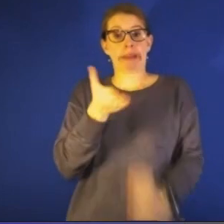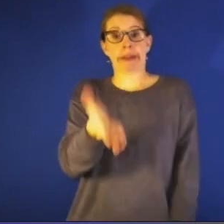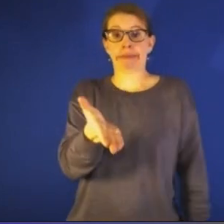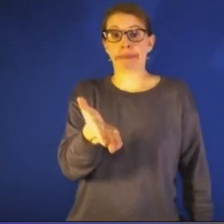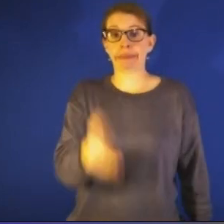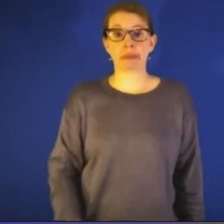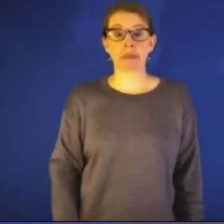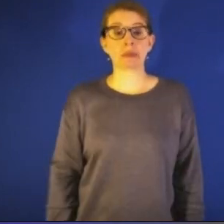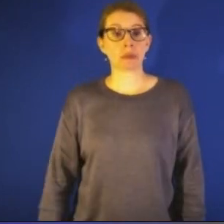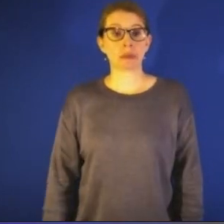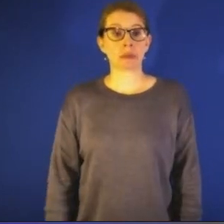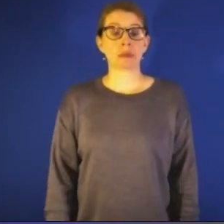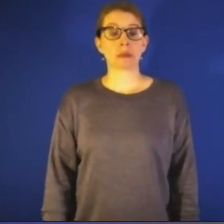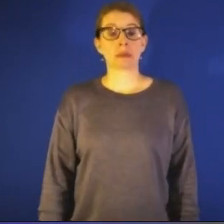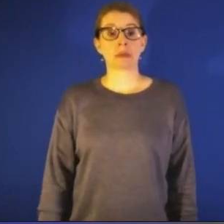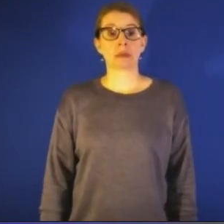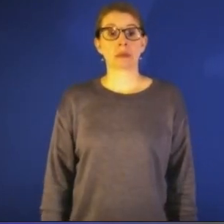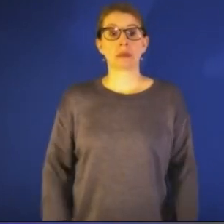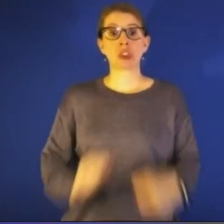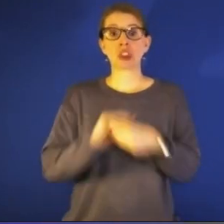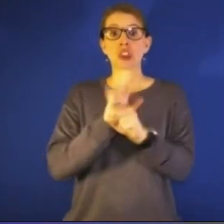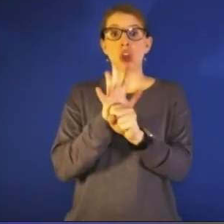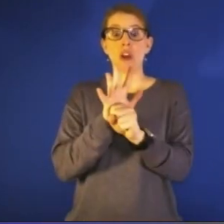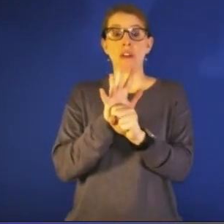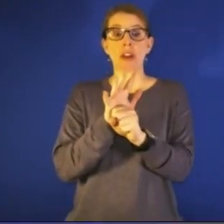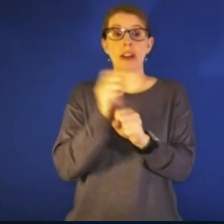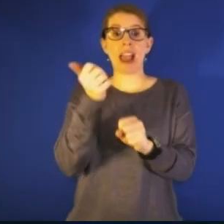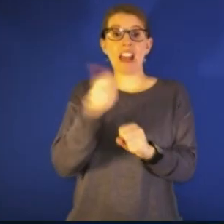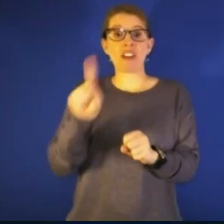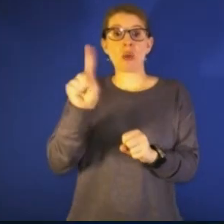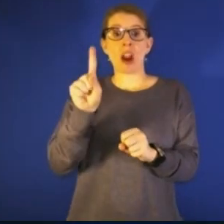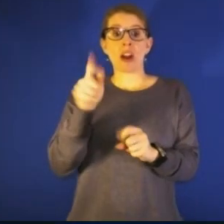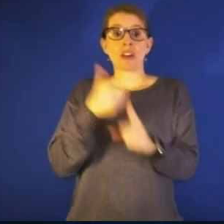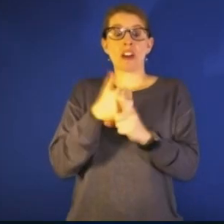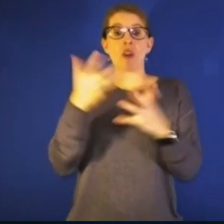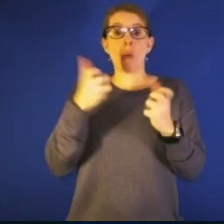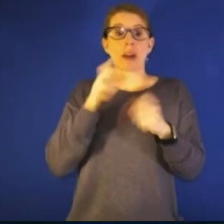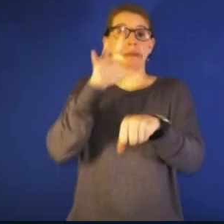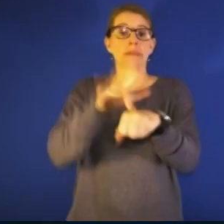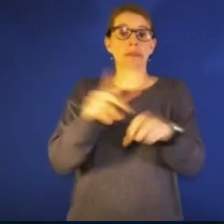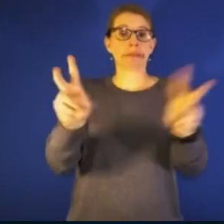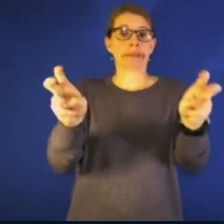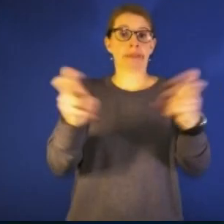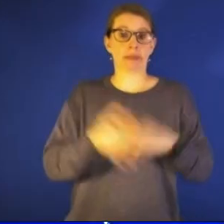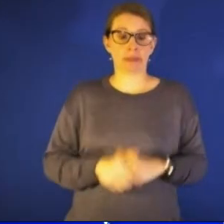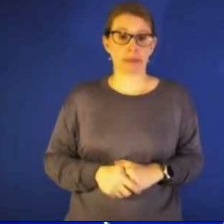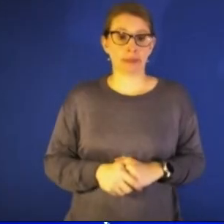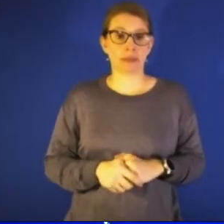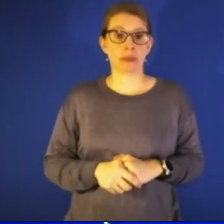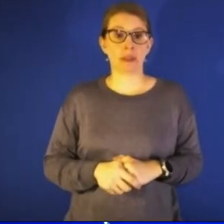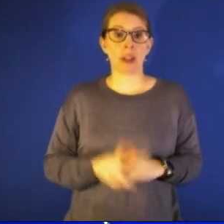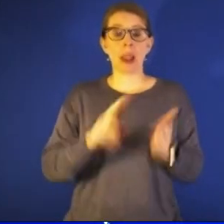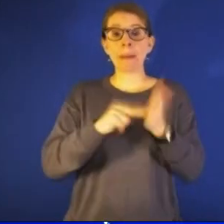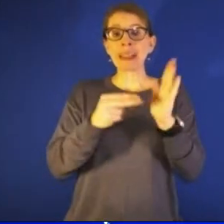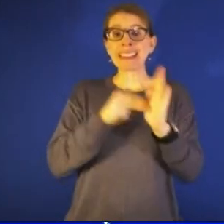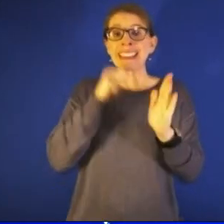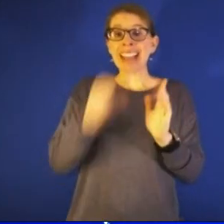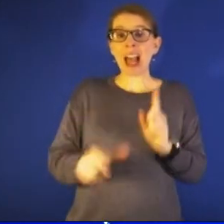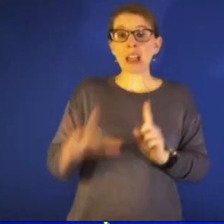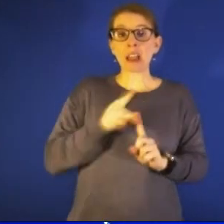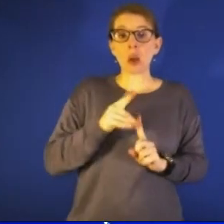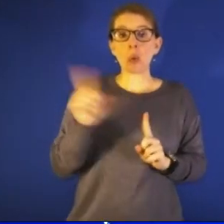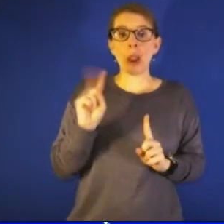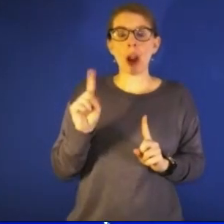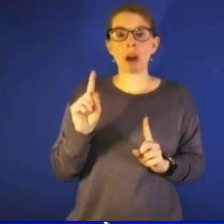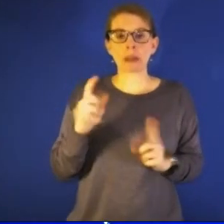come to be saying COVID, it's everywhere you want to be. But I could tell you where it's not and where they aren't getting it. That's in the health system, in our